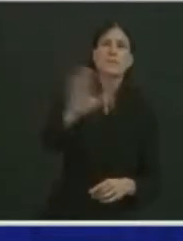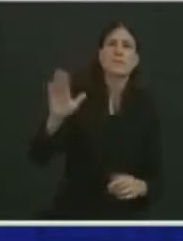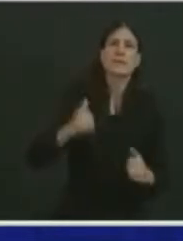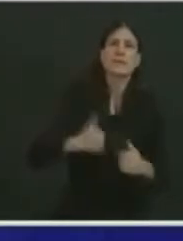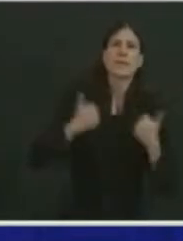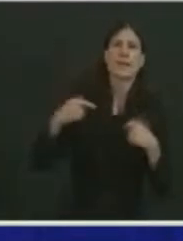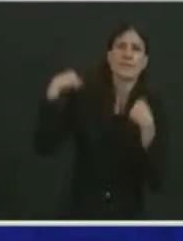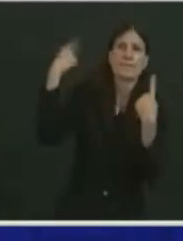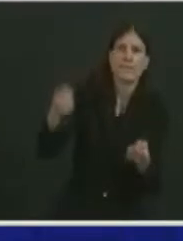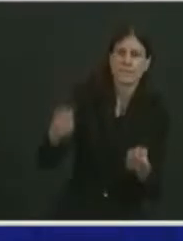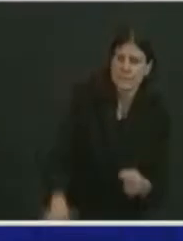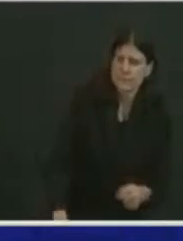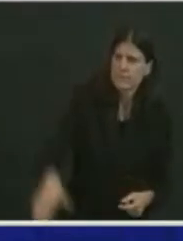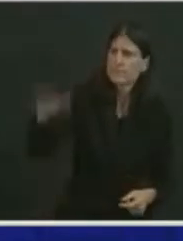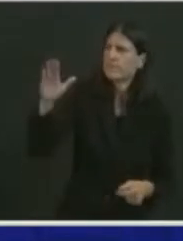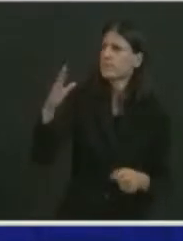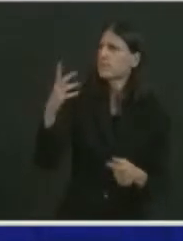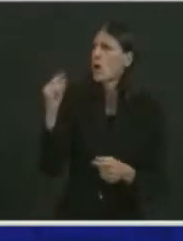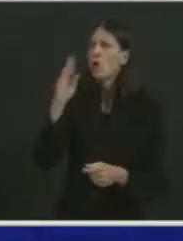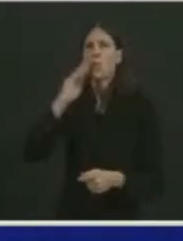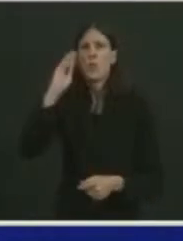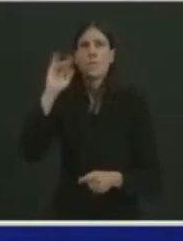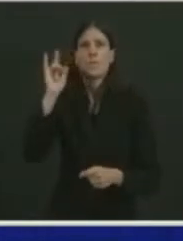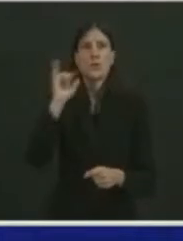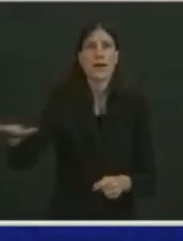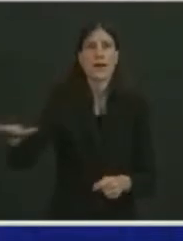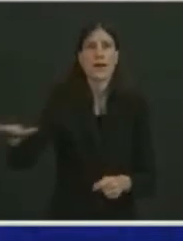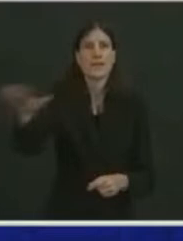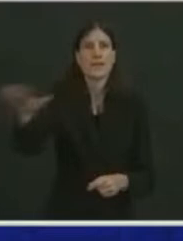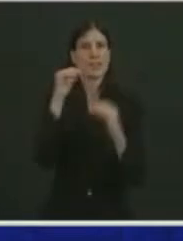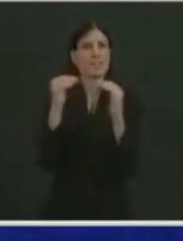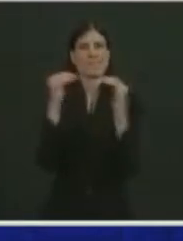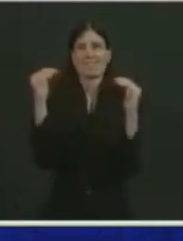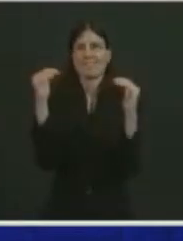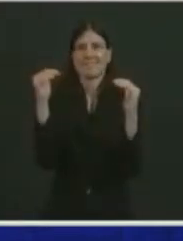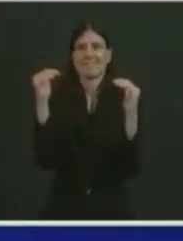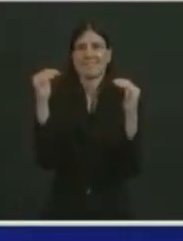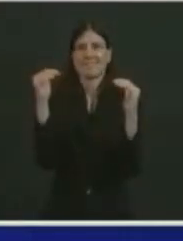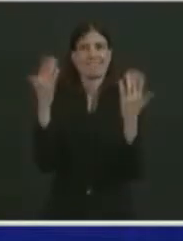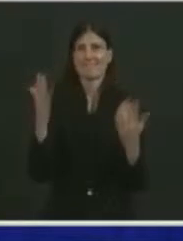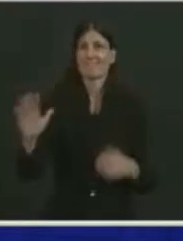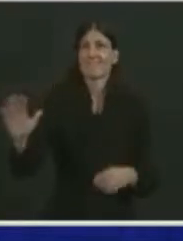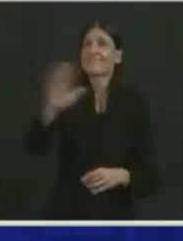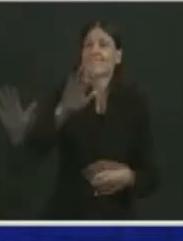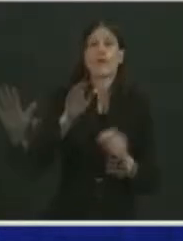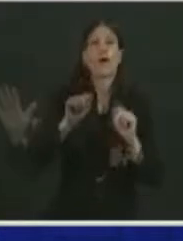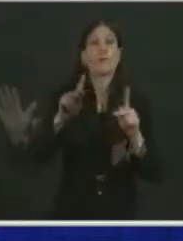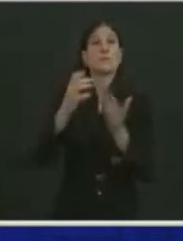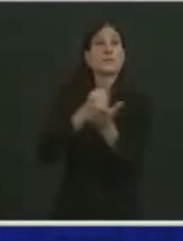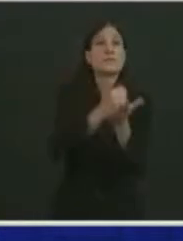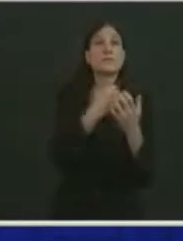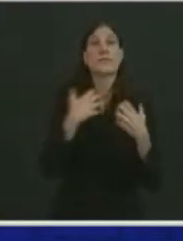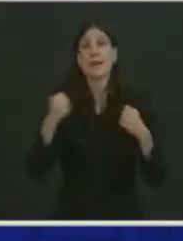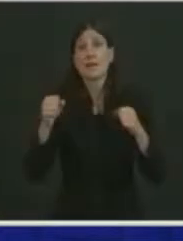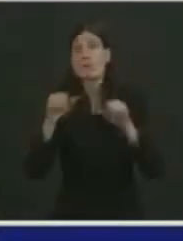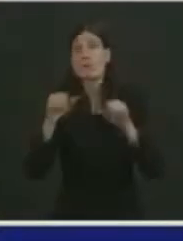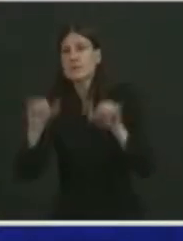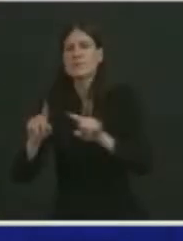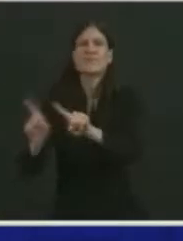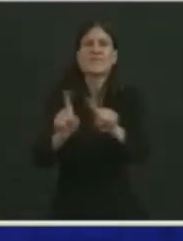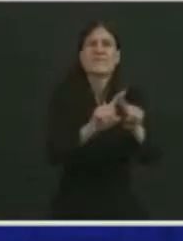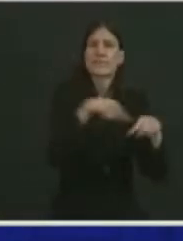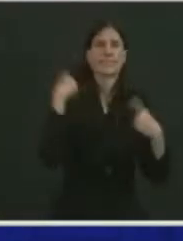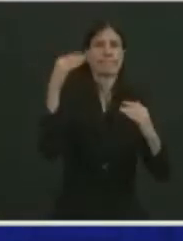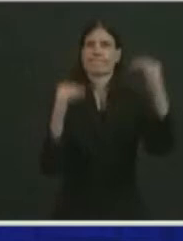and recognize the different opportunities, the disproportionate opportunities that people have had access